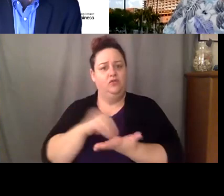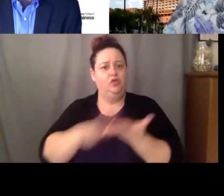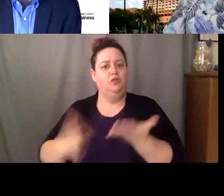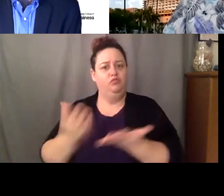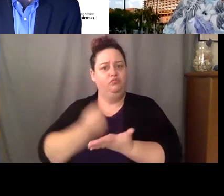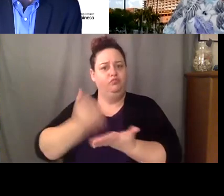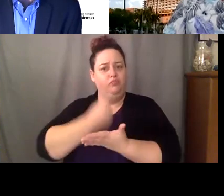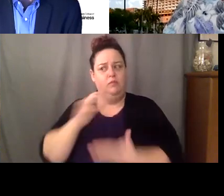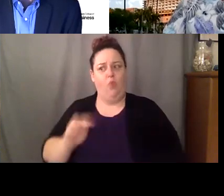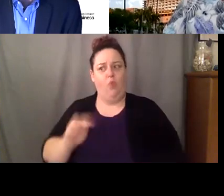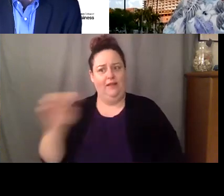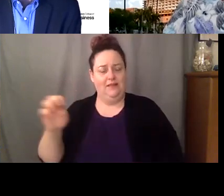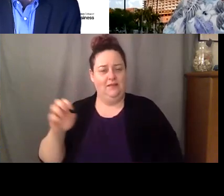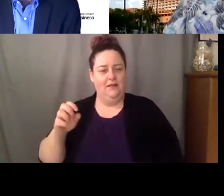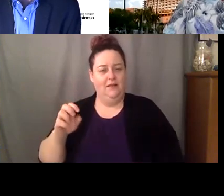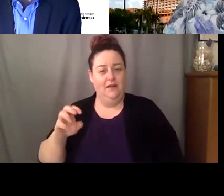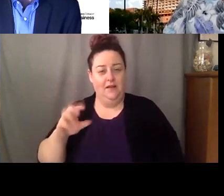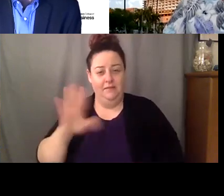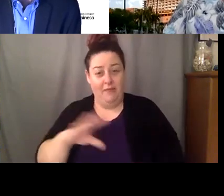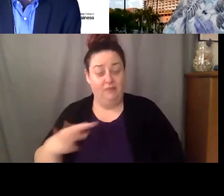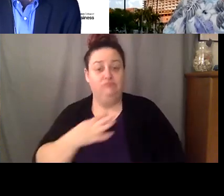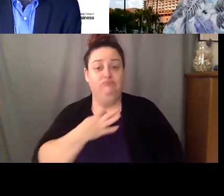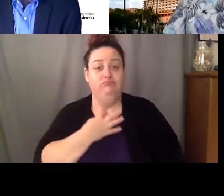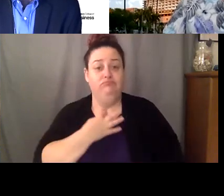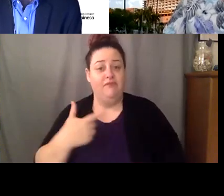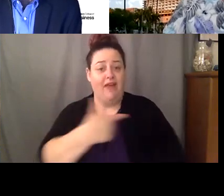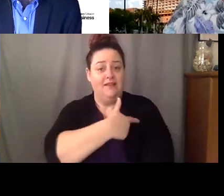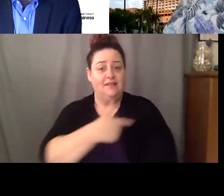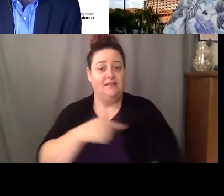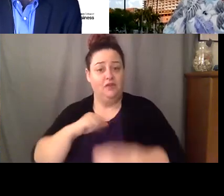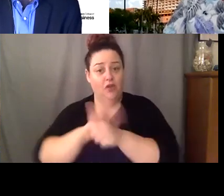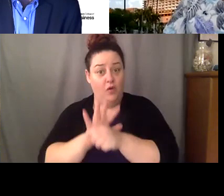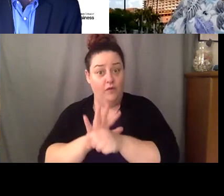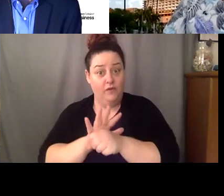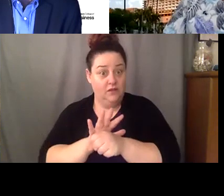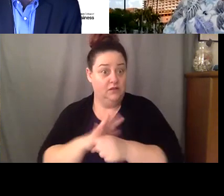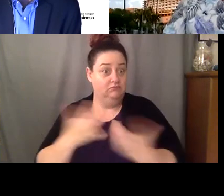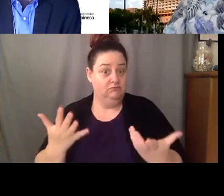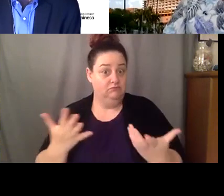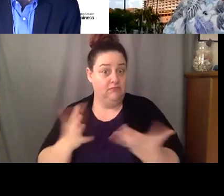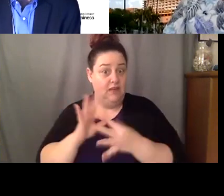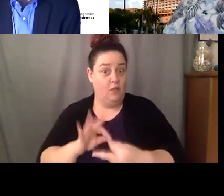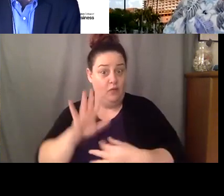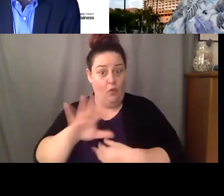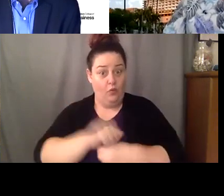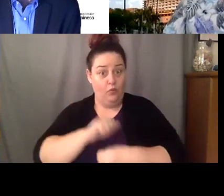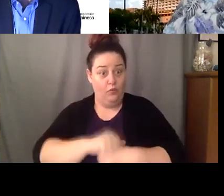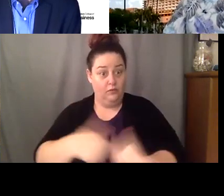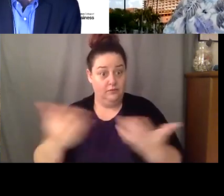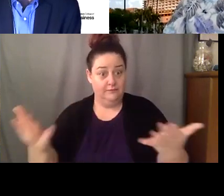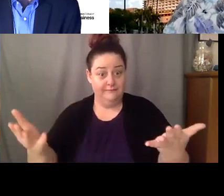here in the Northeast. But any thoughts about the vaccine and its role in employment?